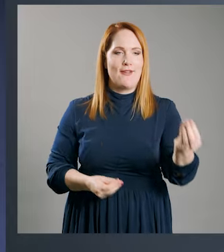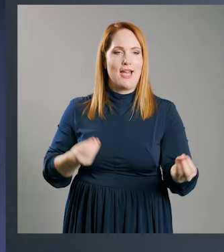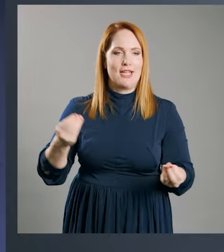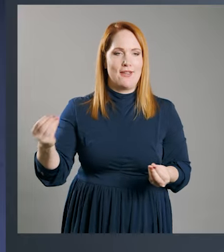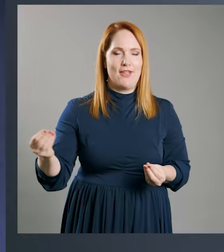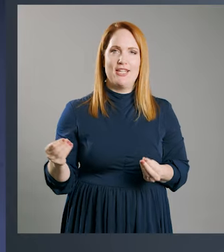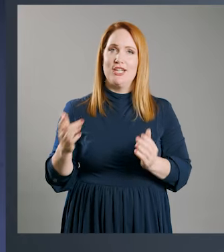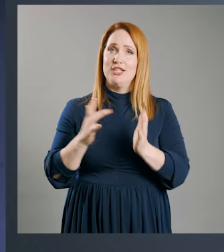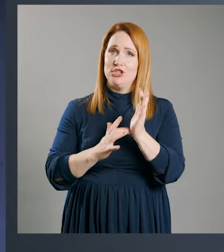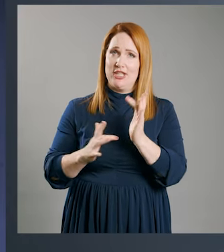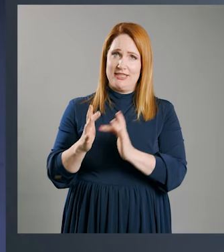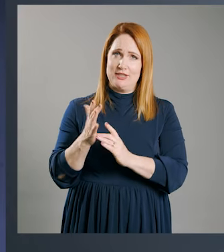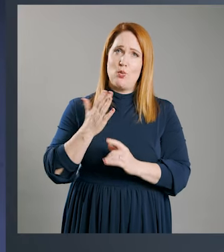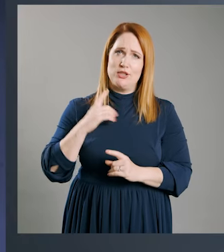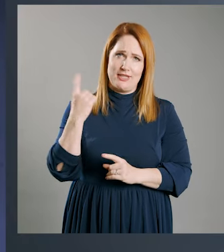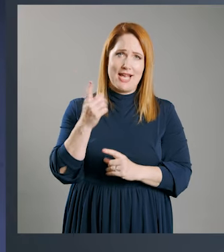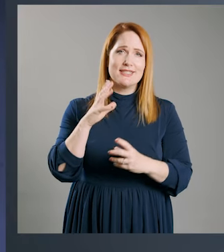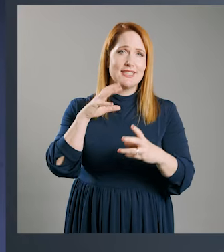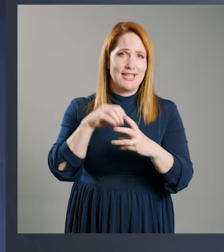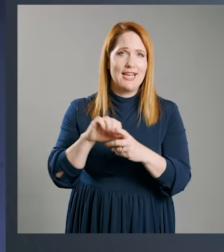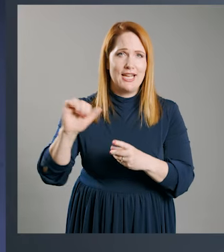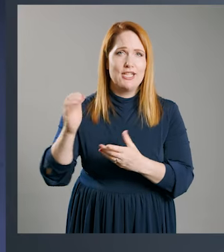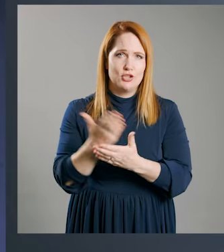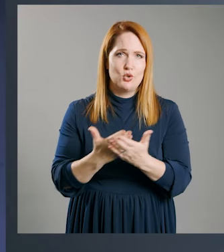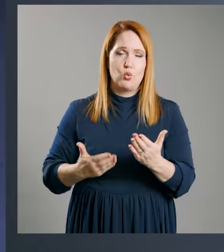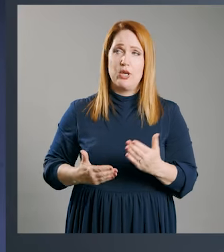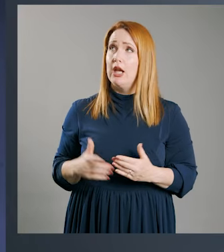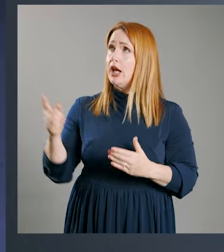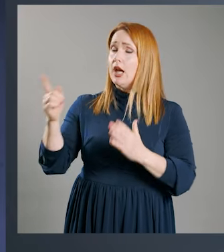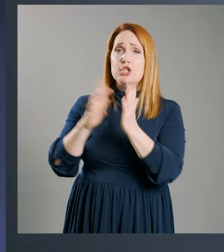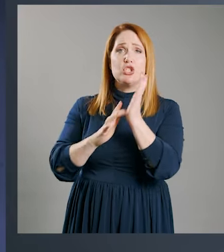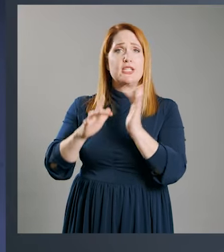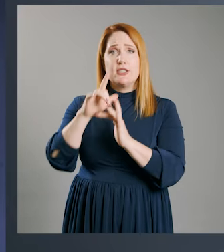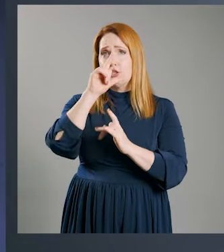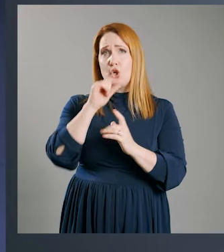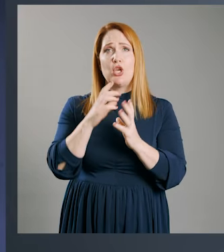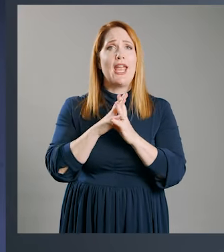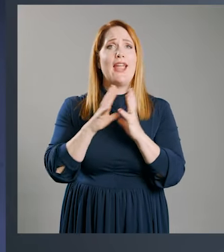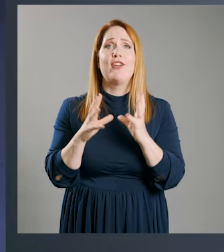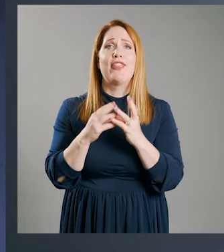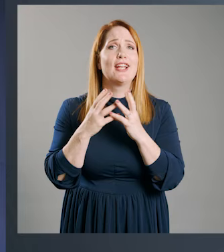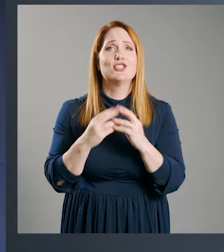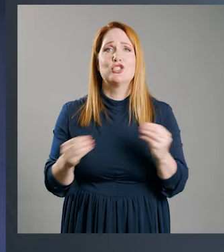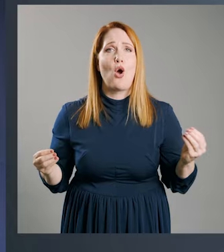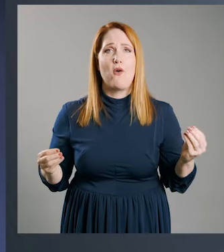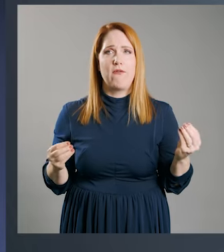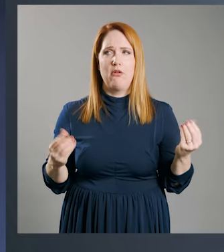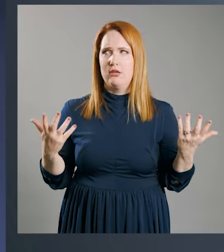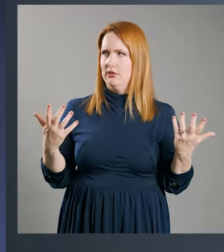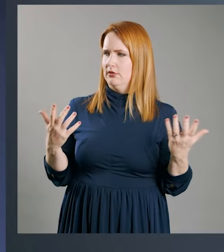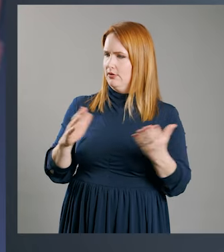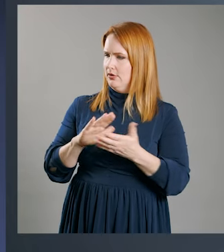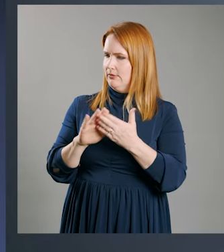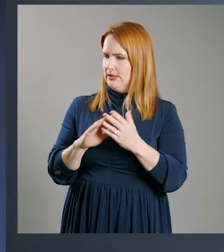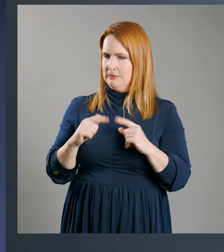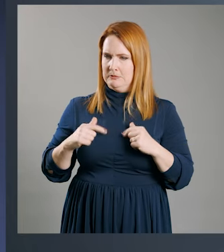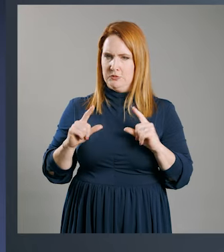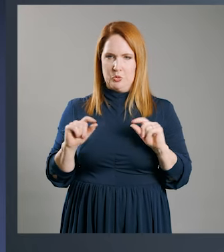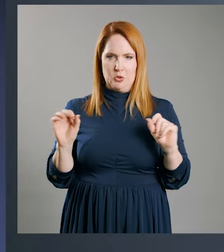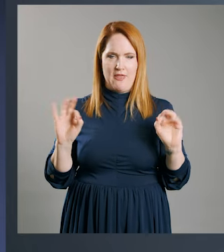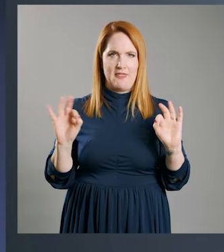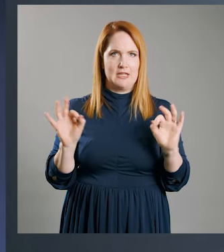Jesus is longing for us to take our part in his story. Jesus could come in and just organize everything and we wouldn't even have a